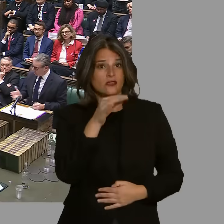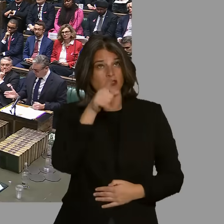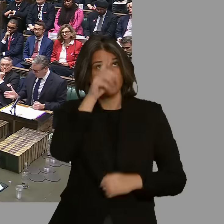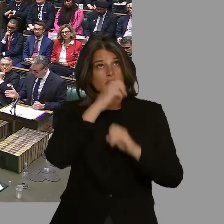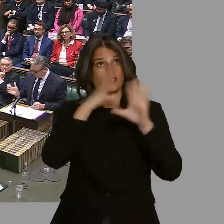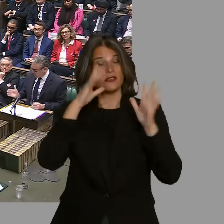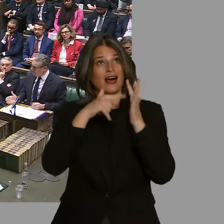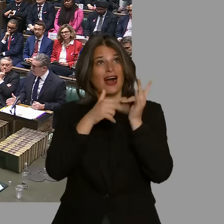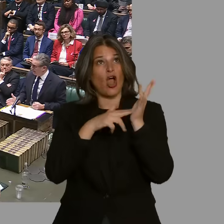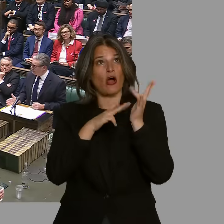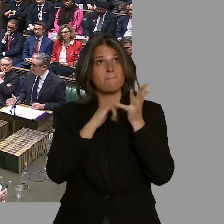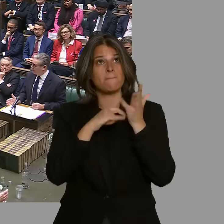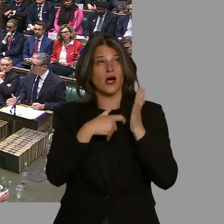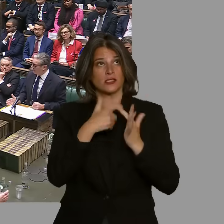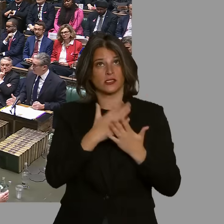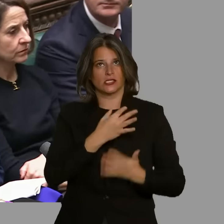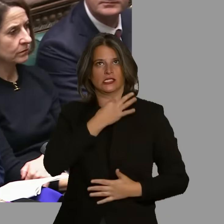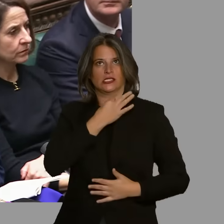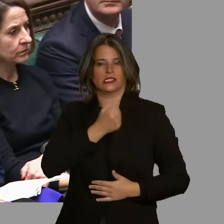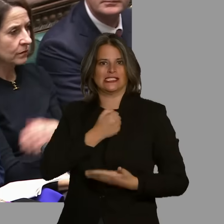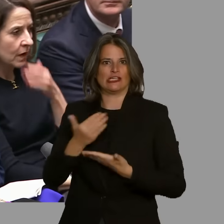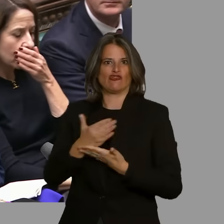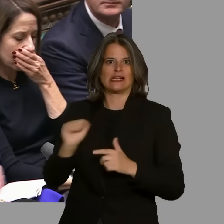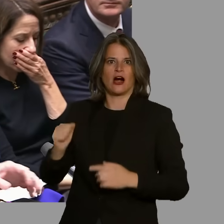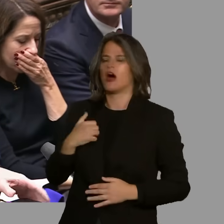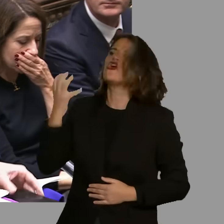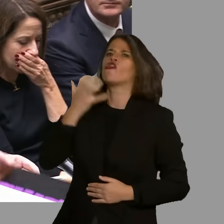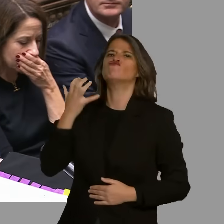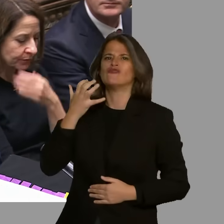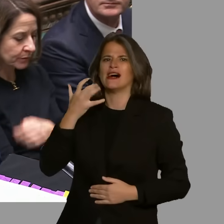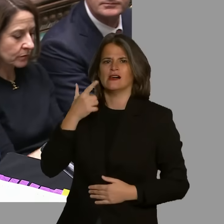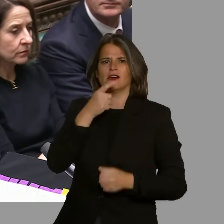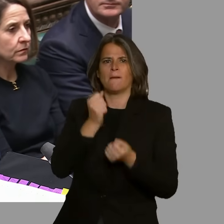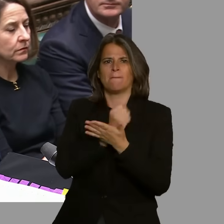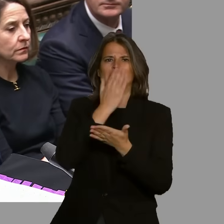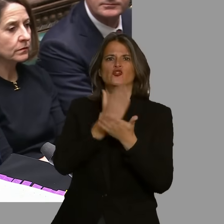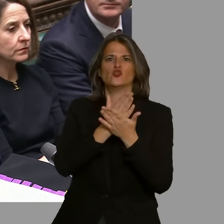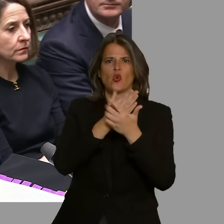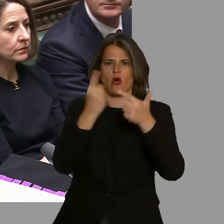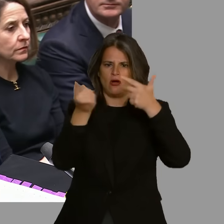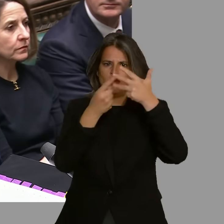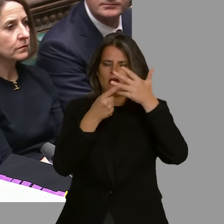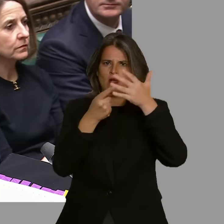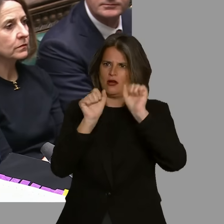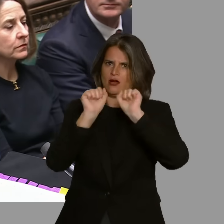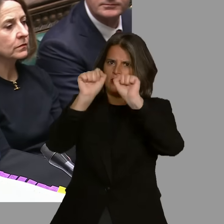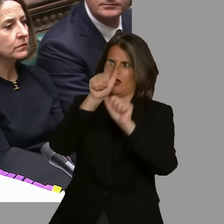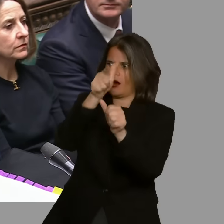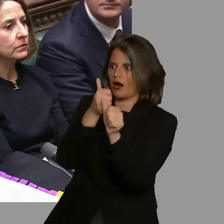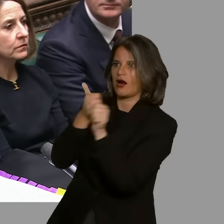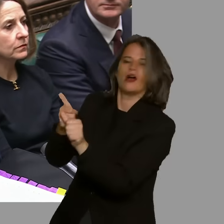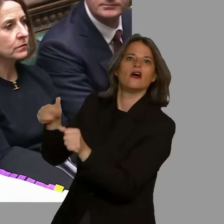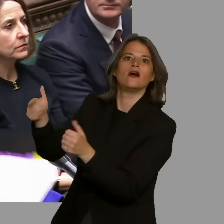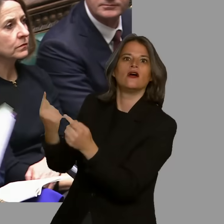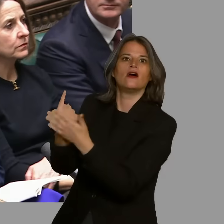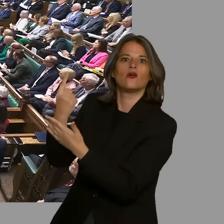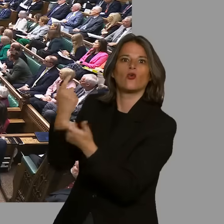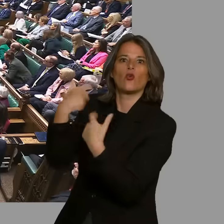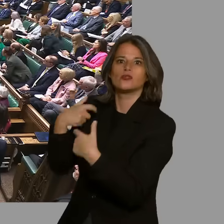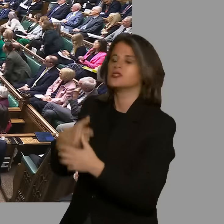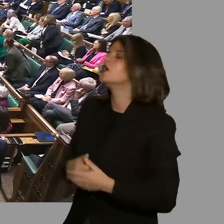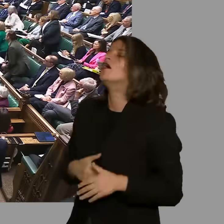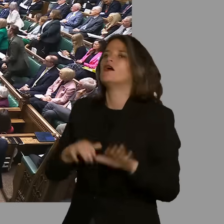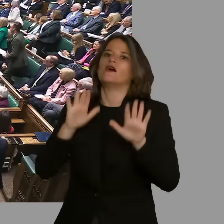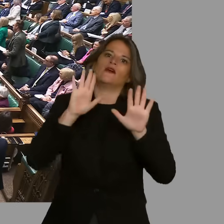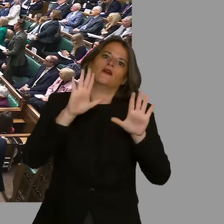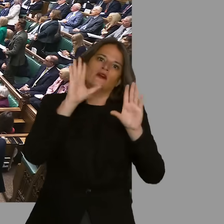look across the board at threats to our democracy and must continue to do so. I won't comment on the particular case, given the state of legal proceedings.